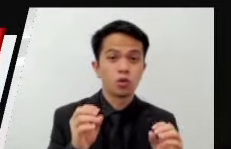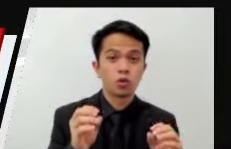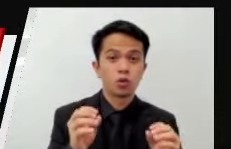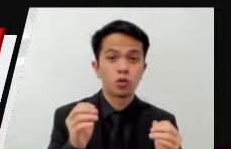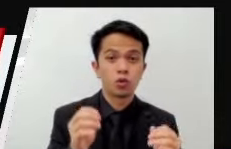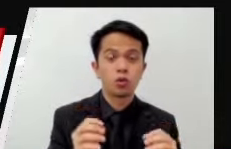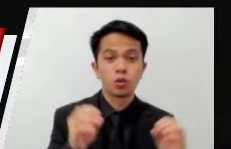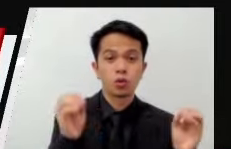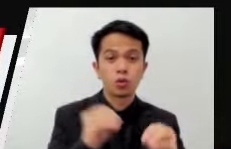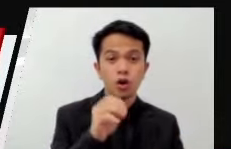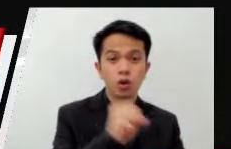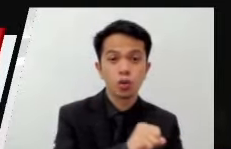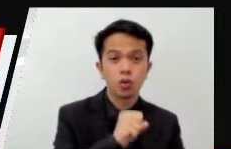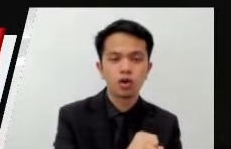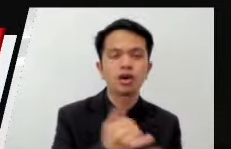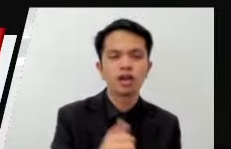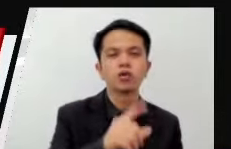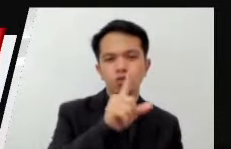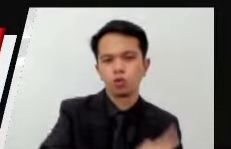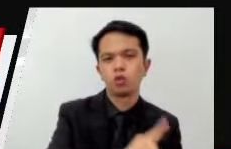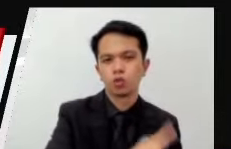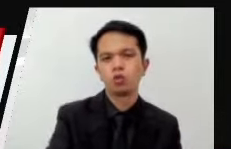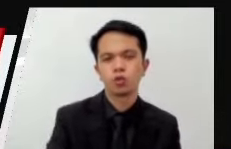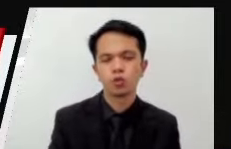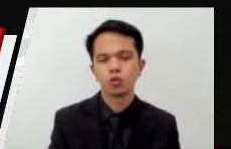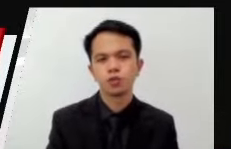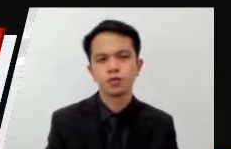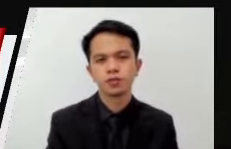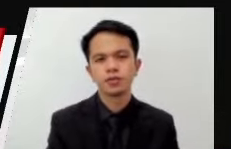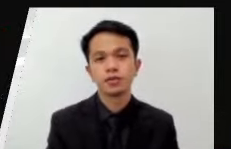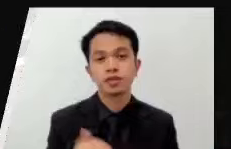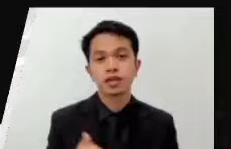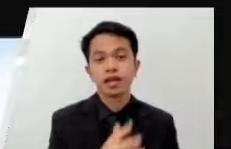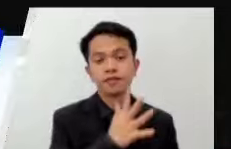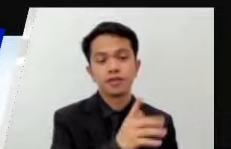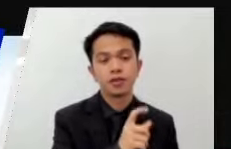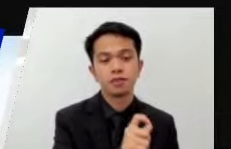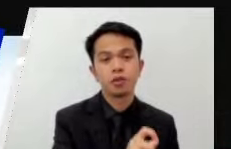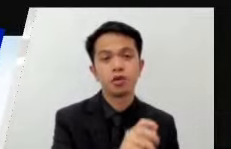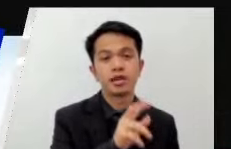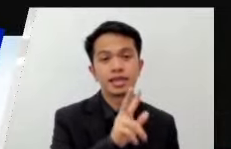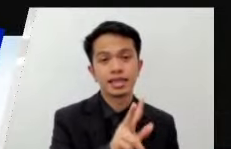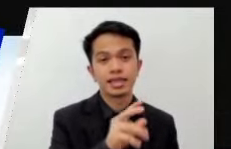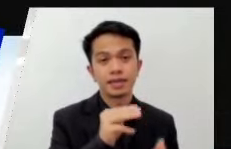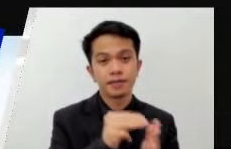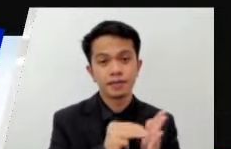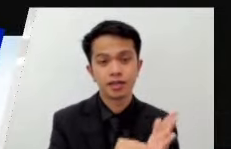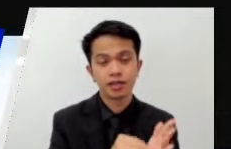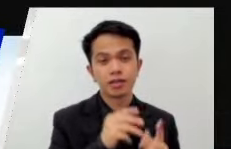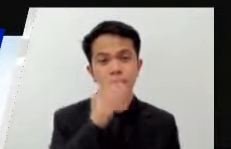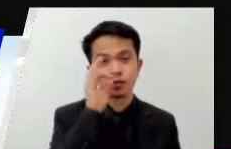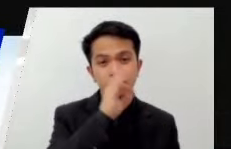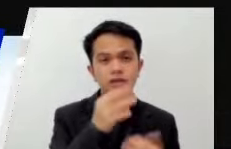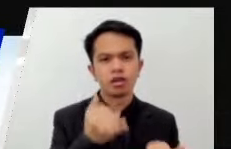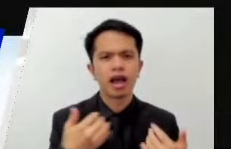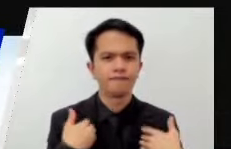low. We have 50.3 million Filipinos employed to date